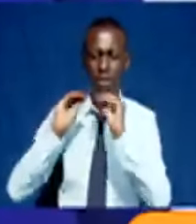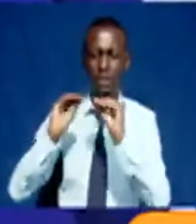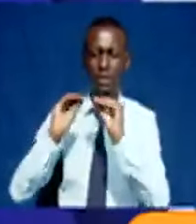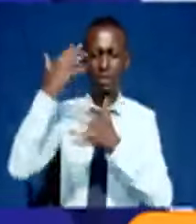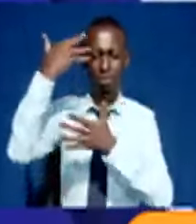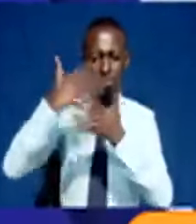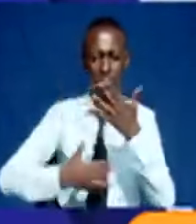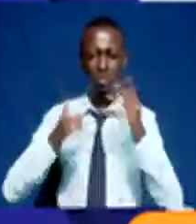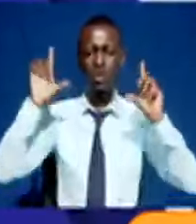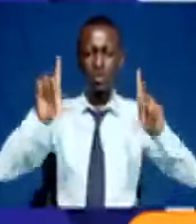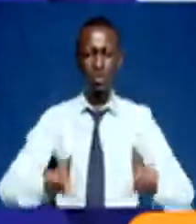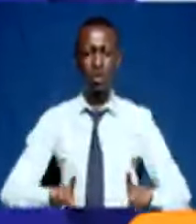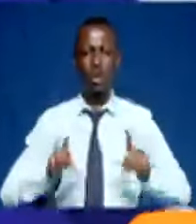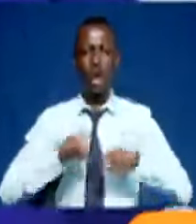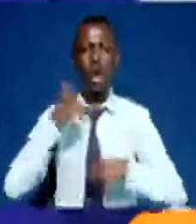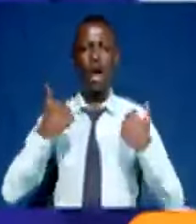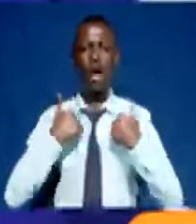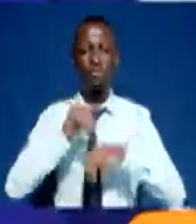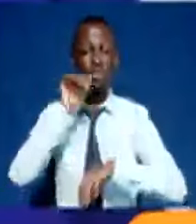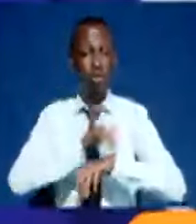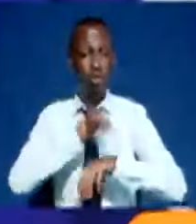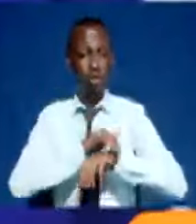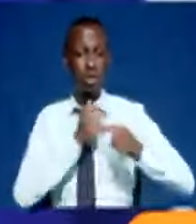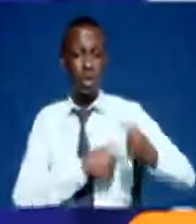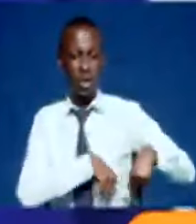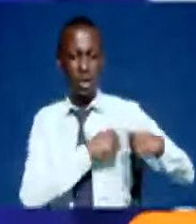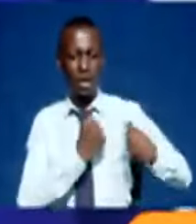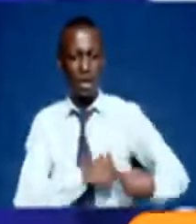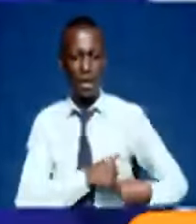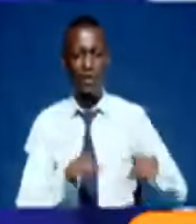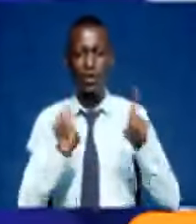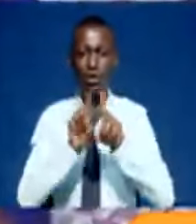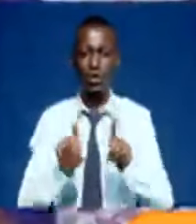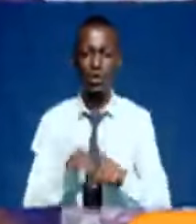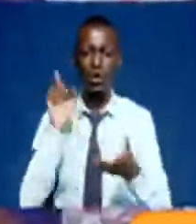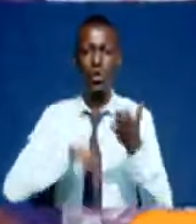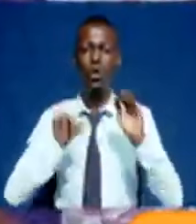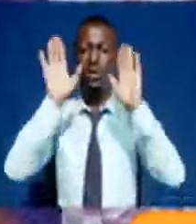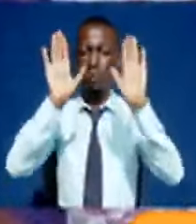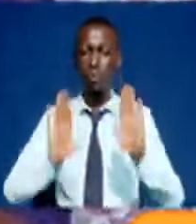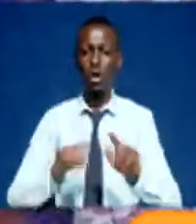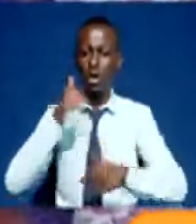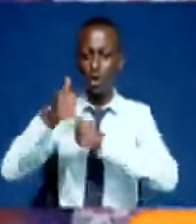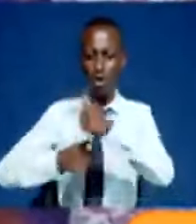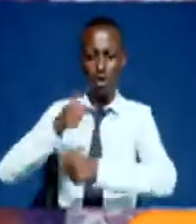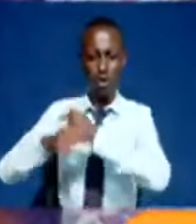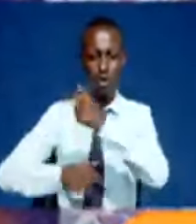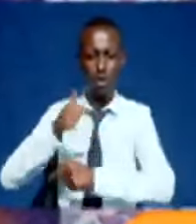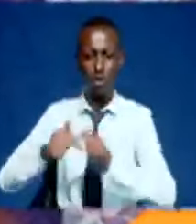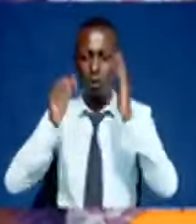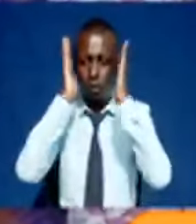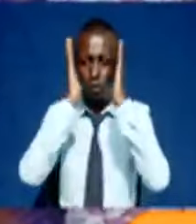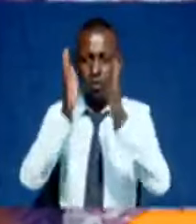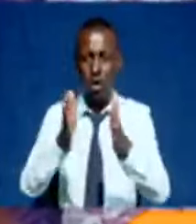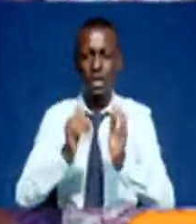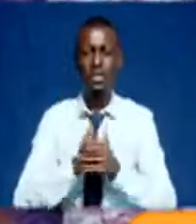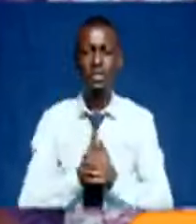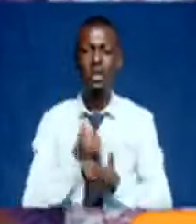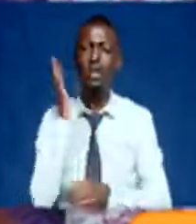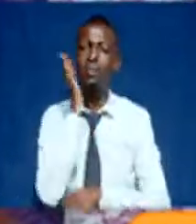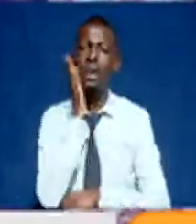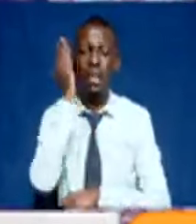have a generous heart no matter what, and to hold on to what truly matters. So we know my mom as a true epitome